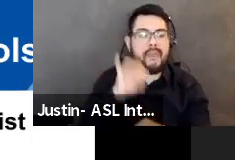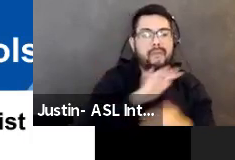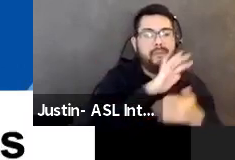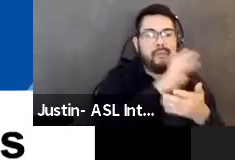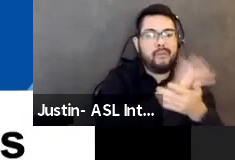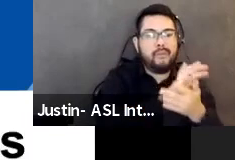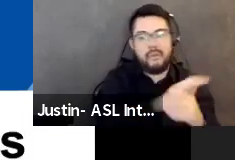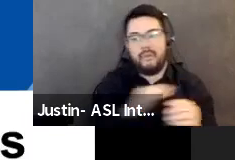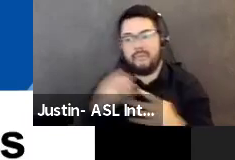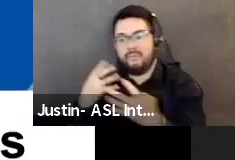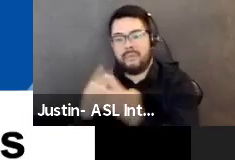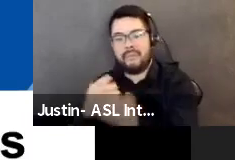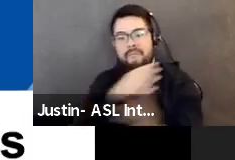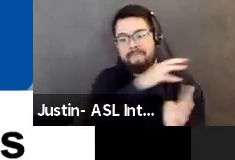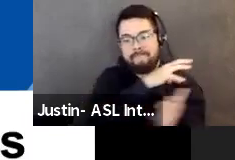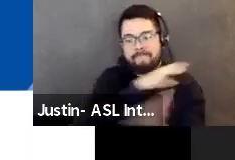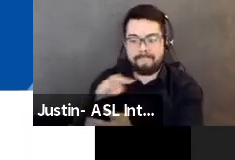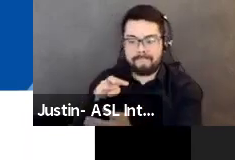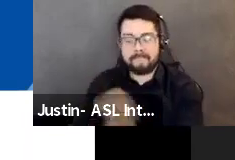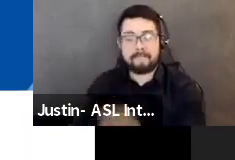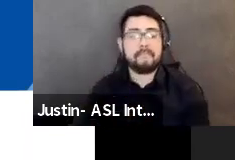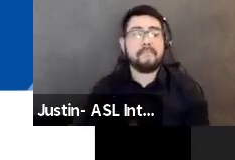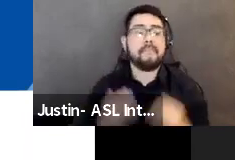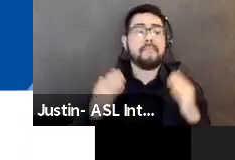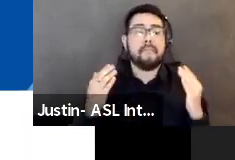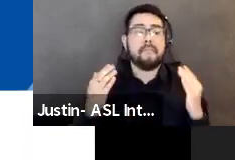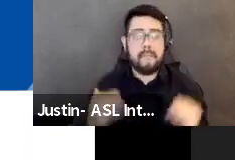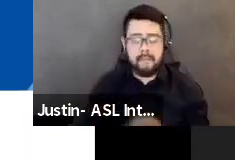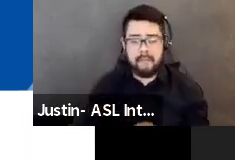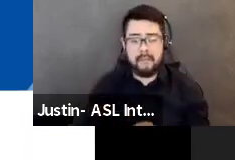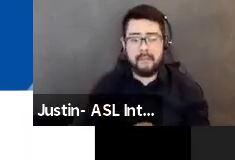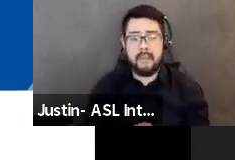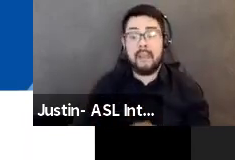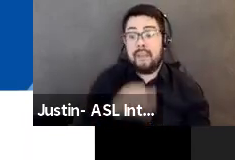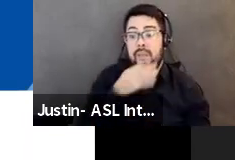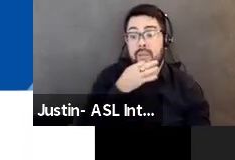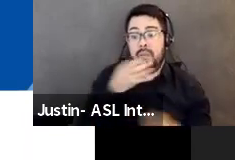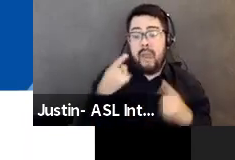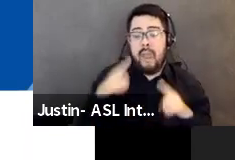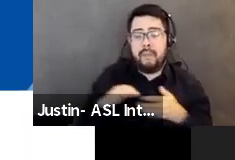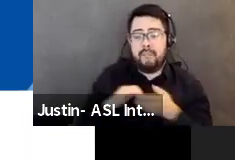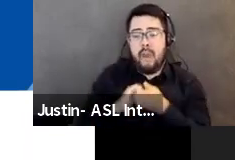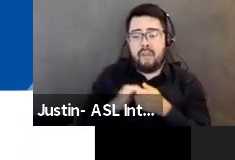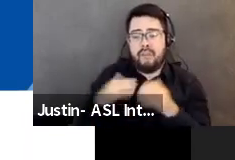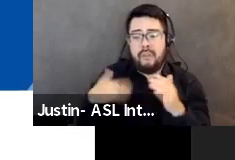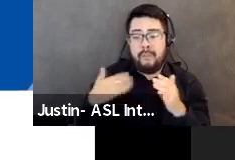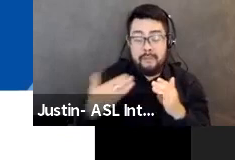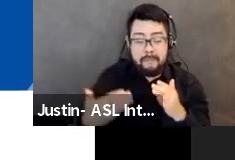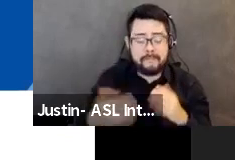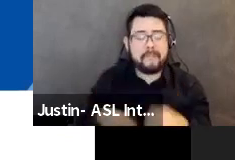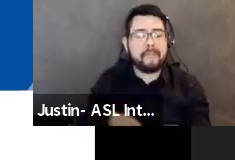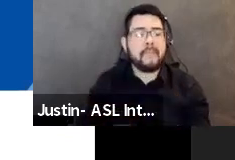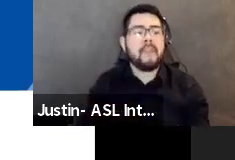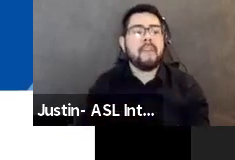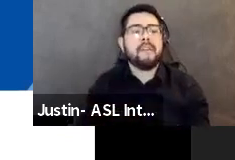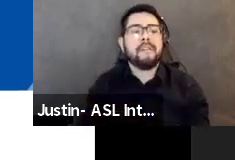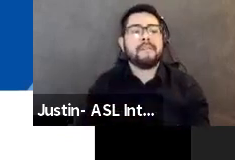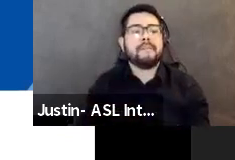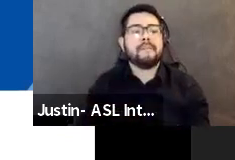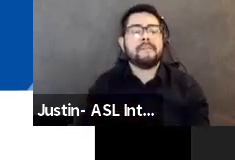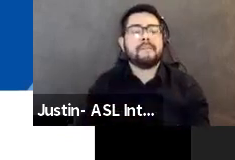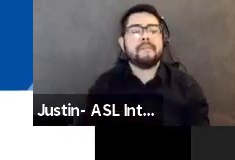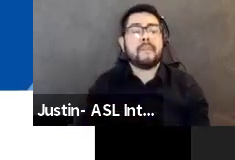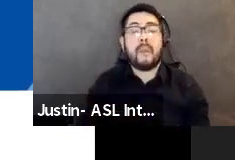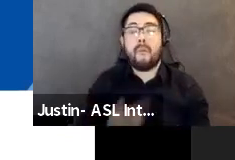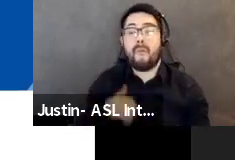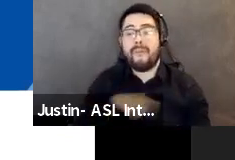next and so let's go into those upcoming partnerships so um we're very excited